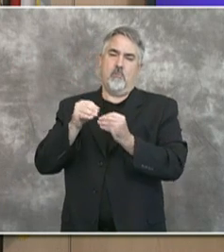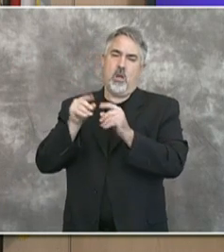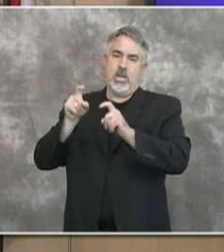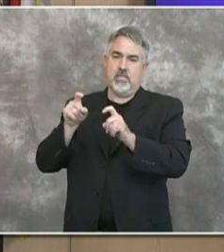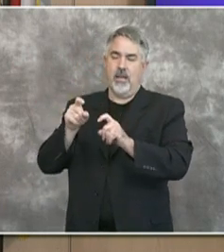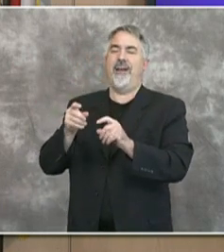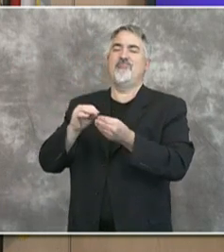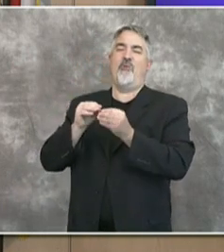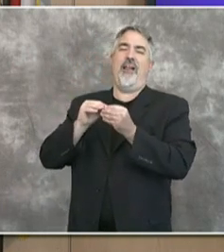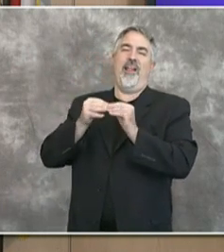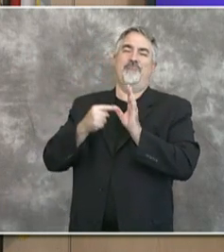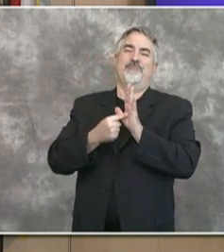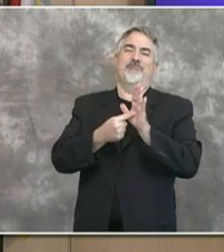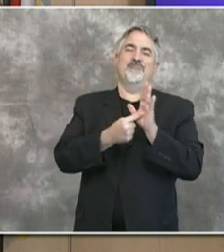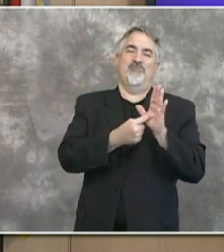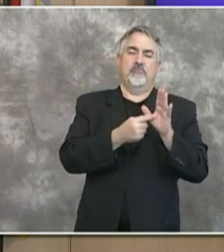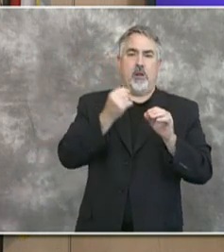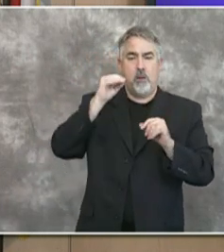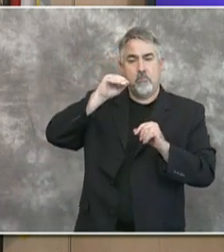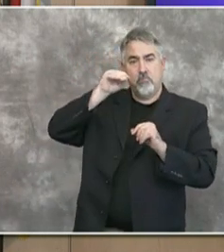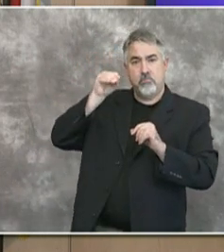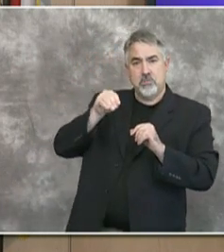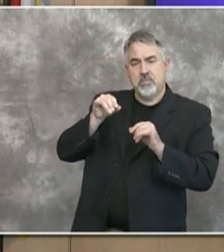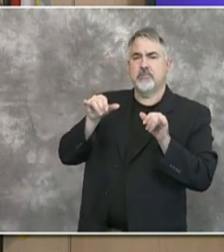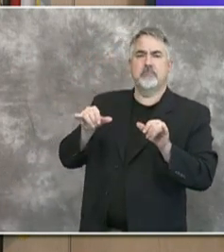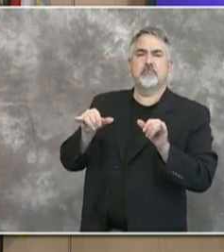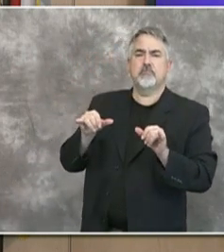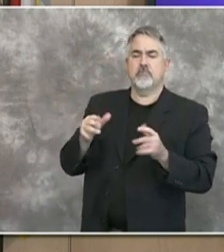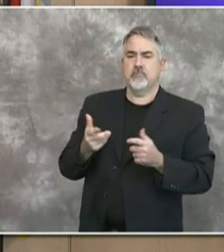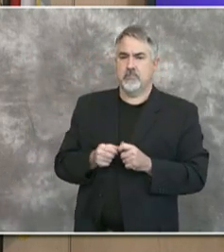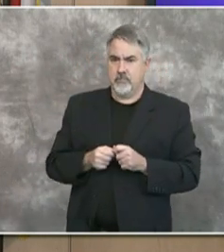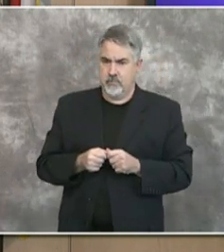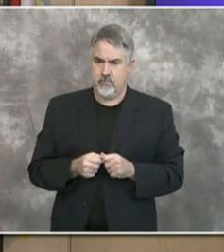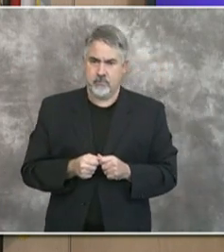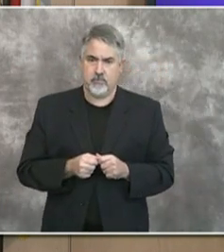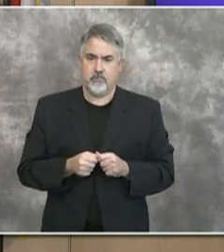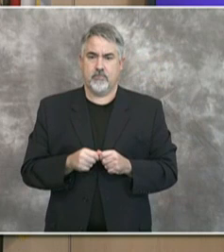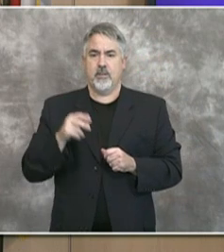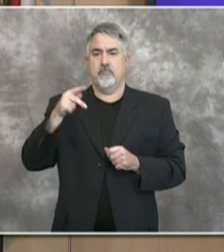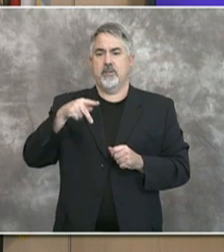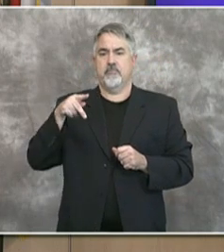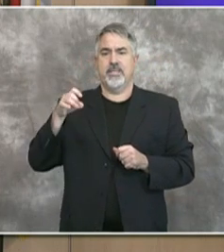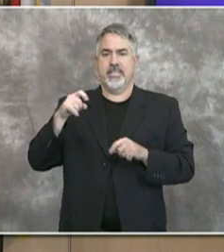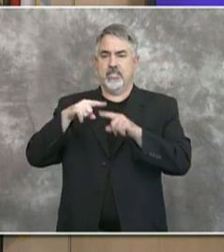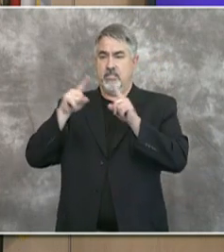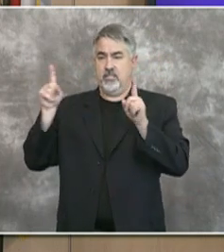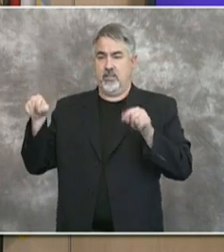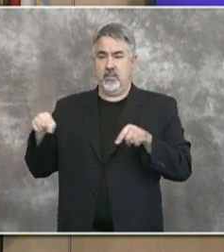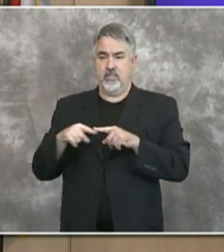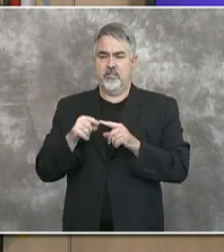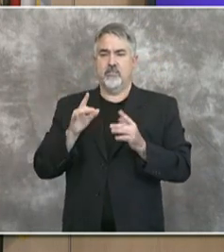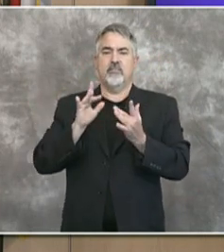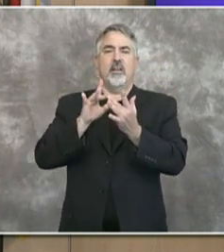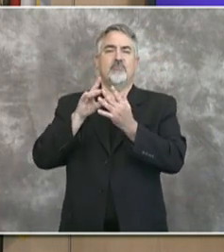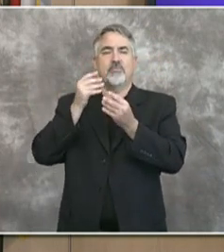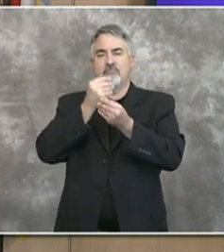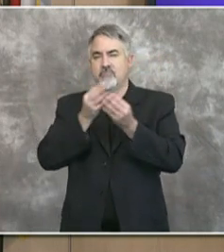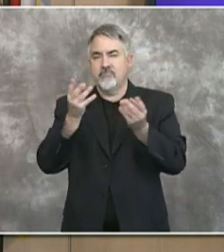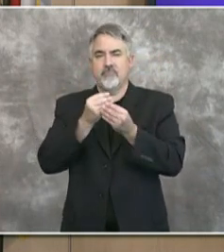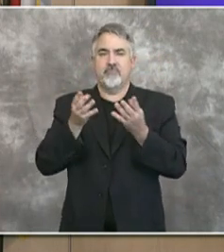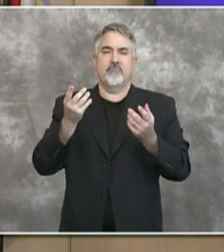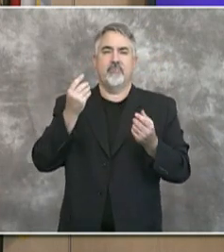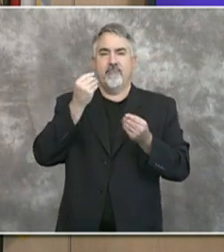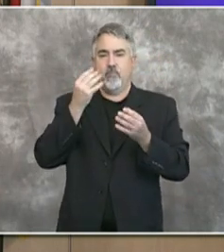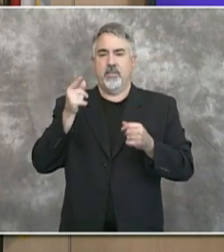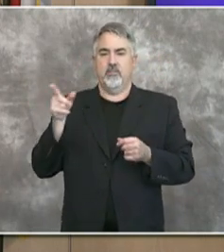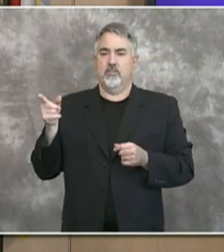newsworthy information, the charts that we've been doing daily about personal protective equipment, outreach efforts, motel rooms, and ventilators will